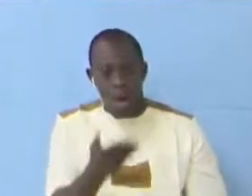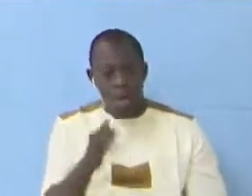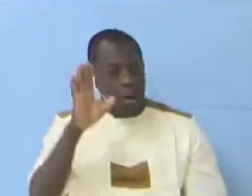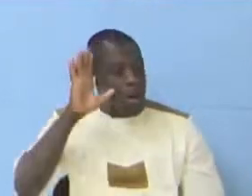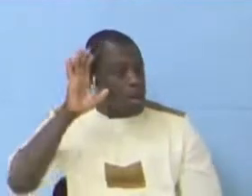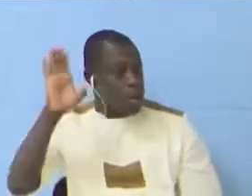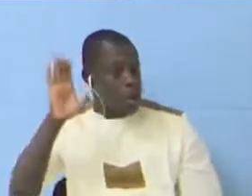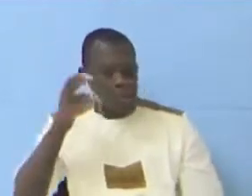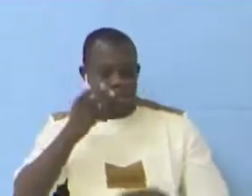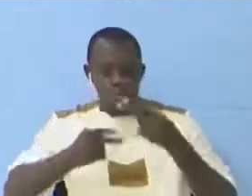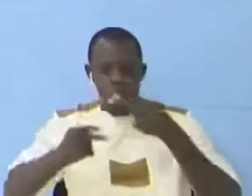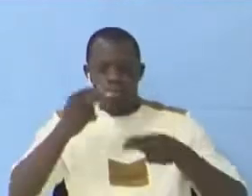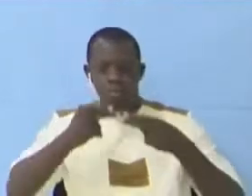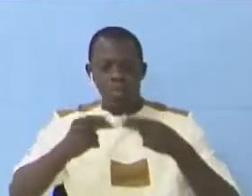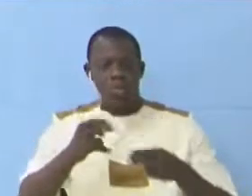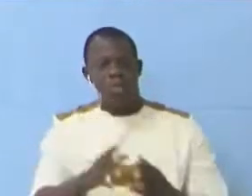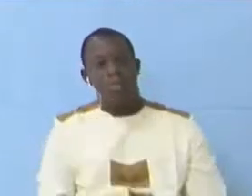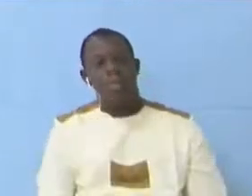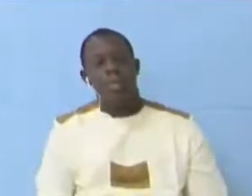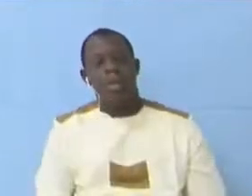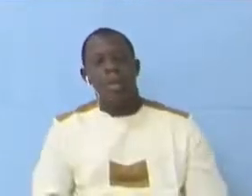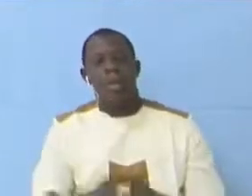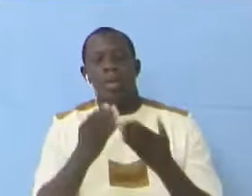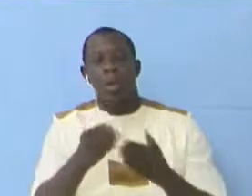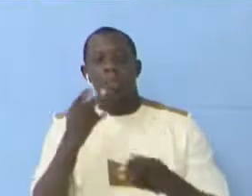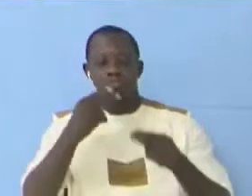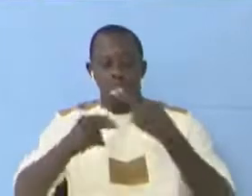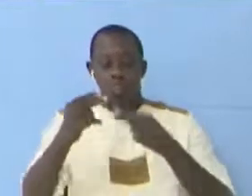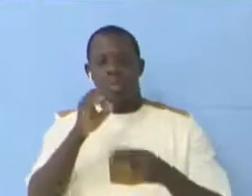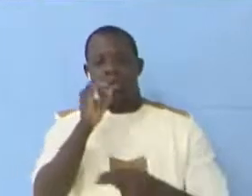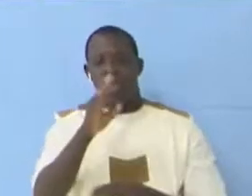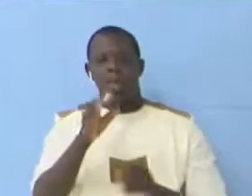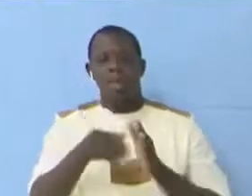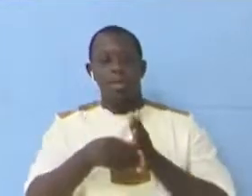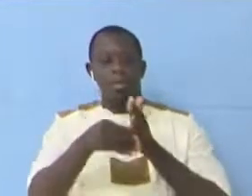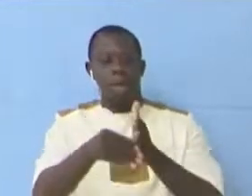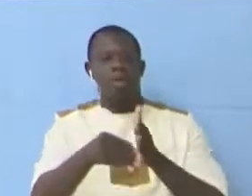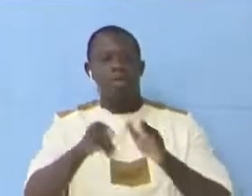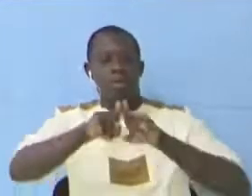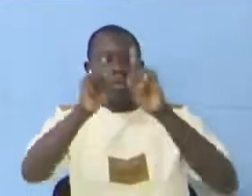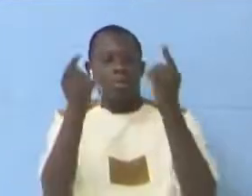news? The news is saying DG ran away.